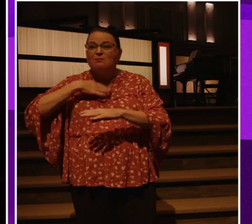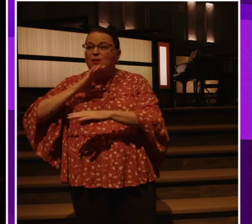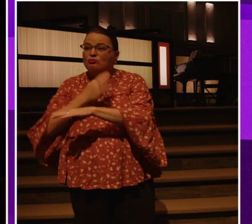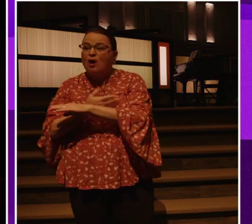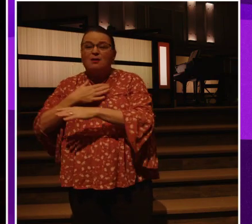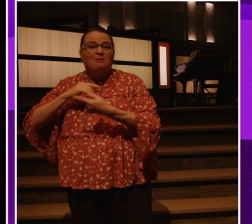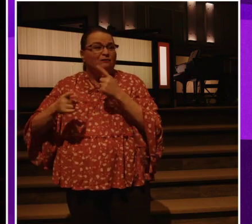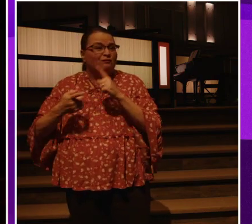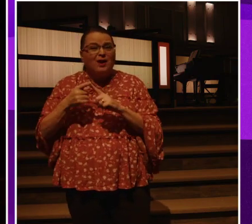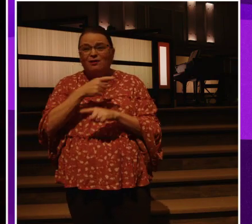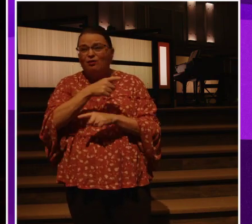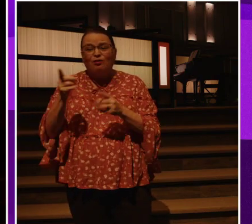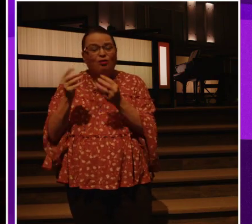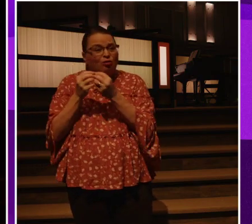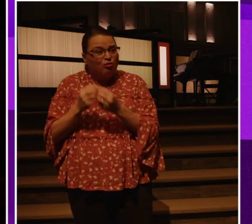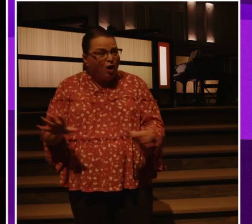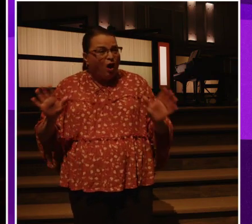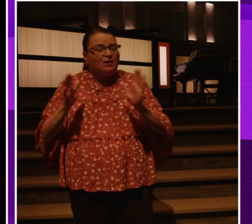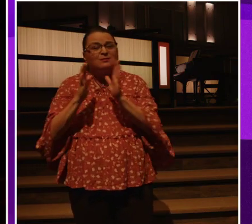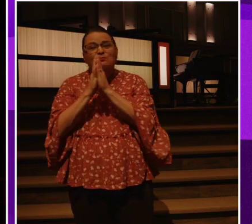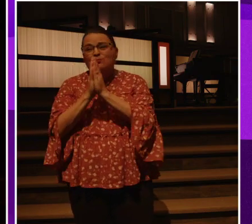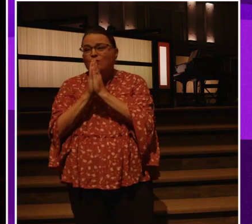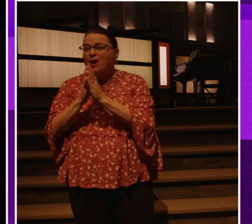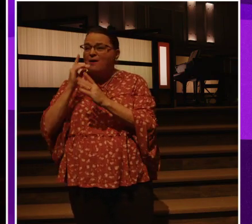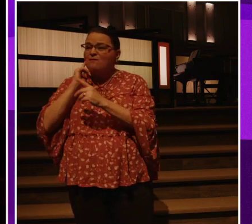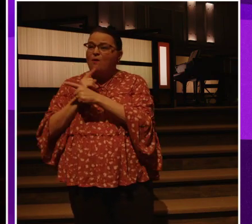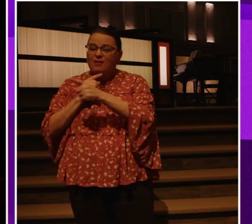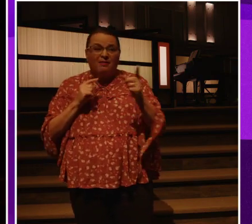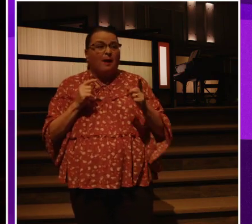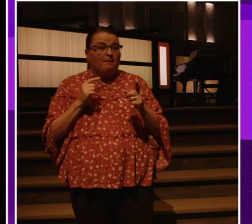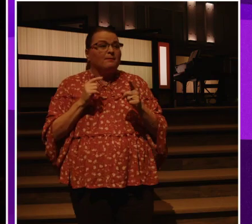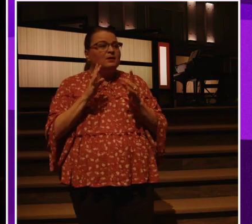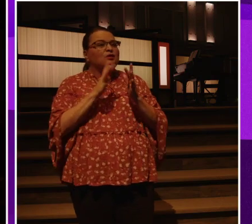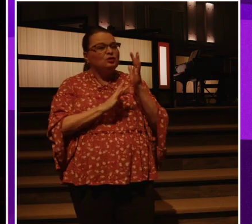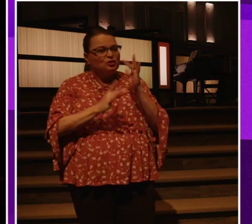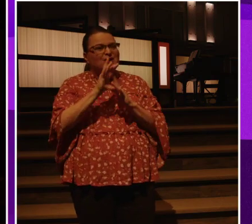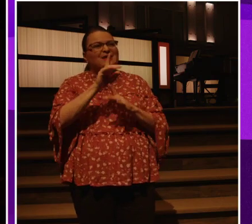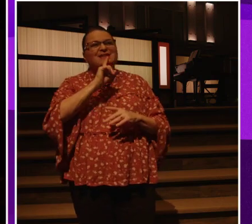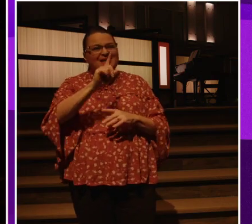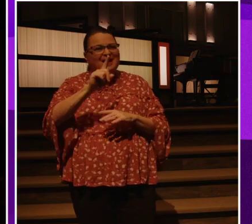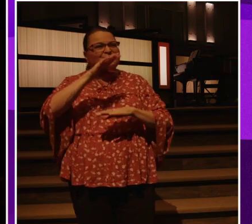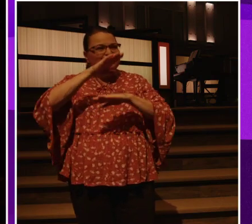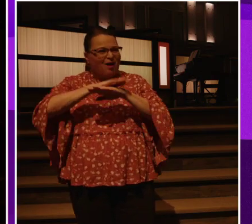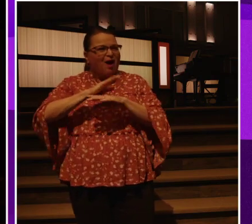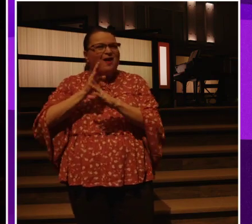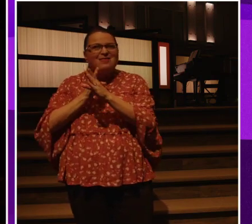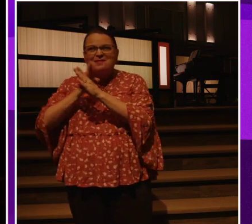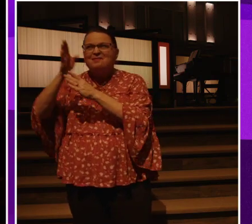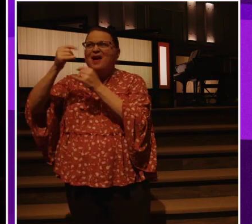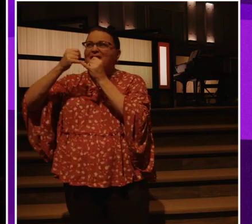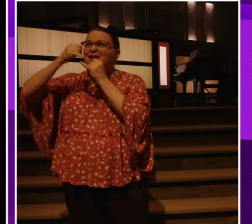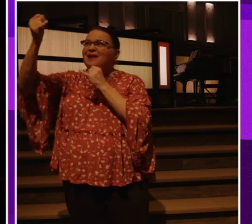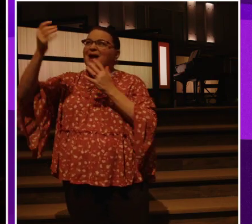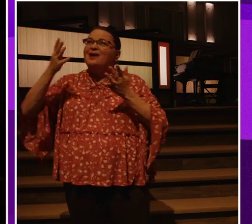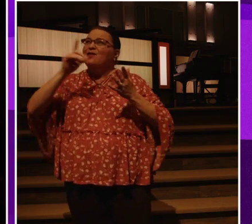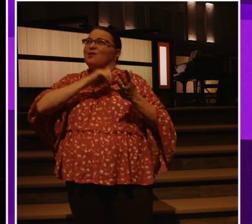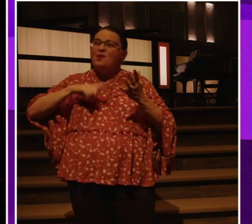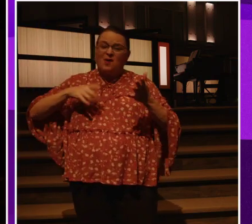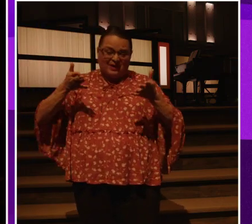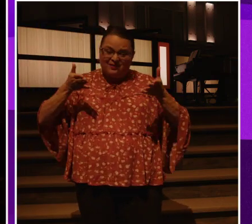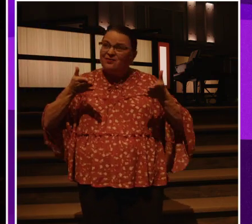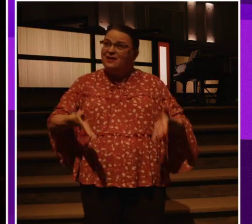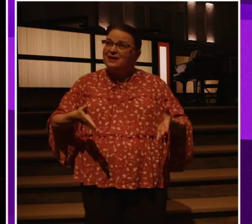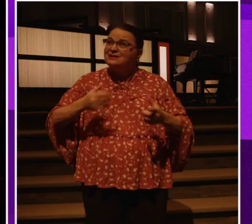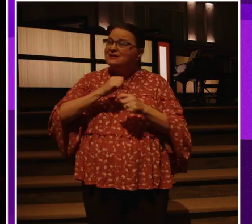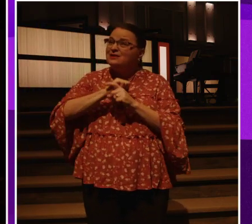I'm praying for them. Jesus is on the main line. Lord, here's a circumstance that if you